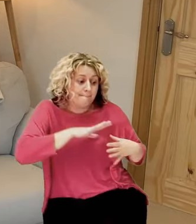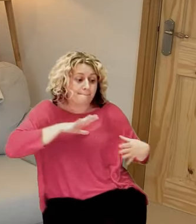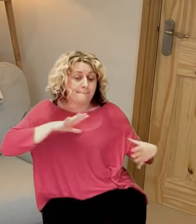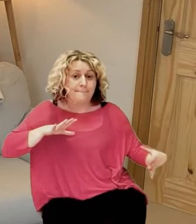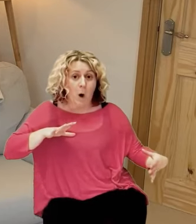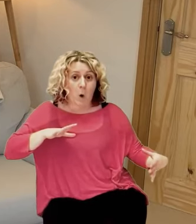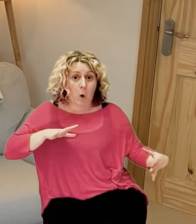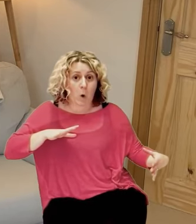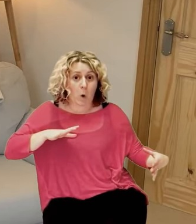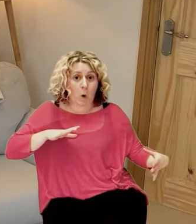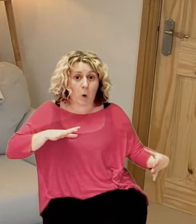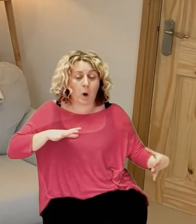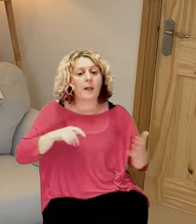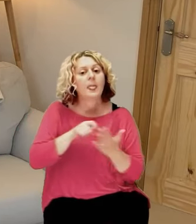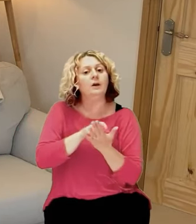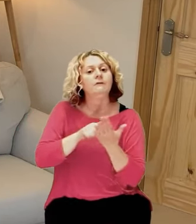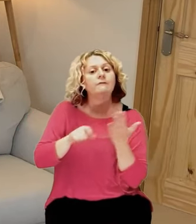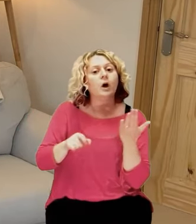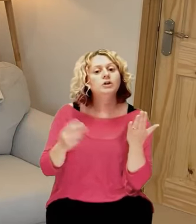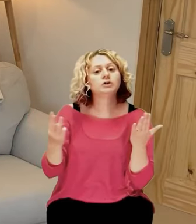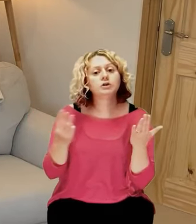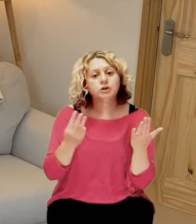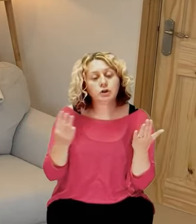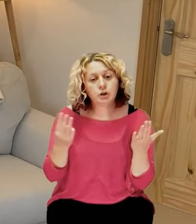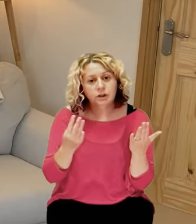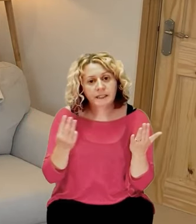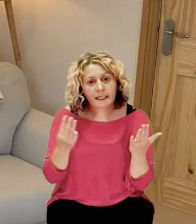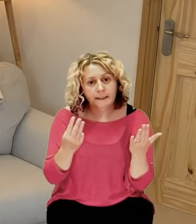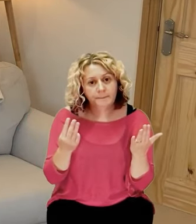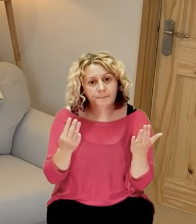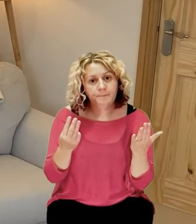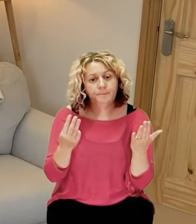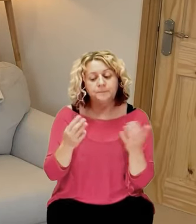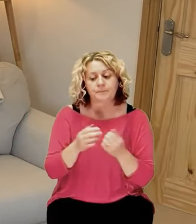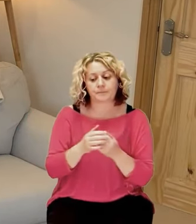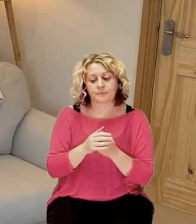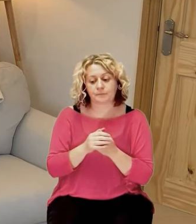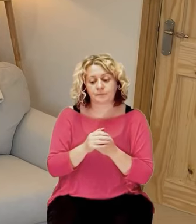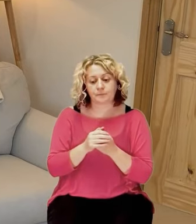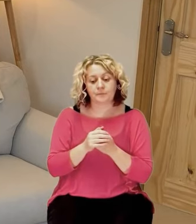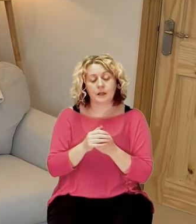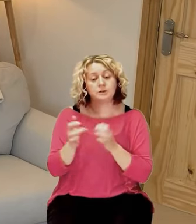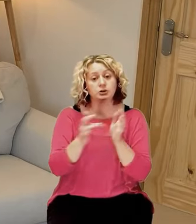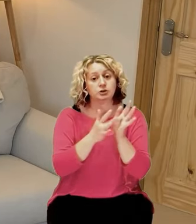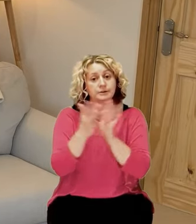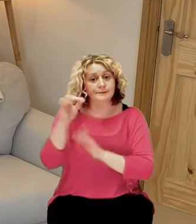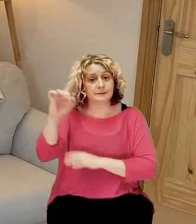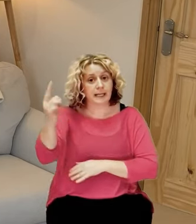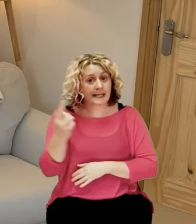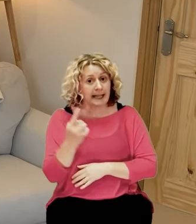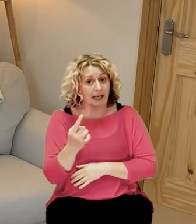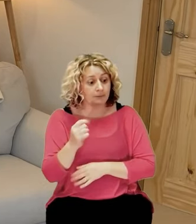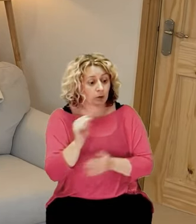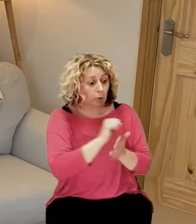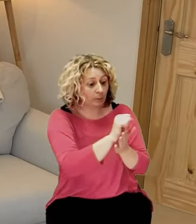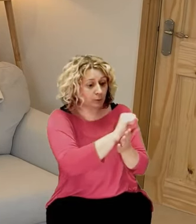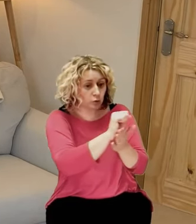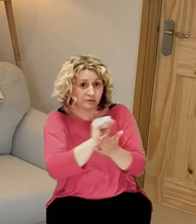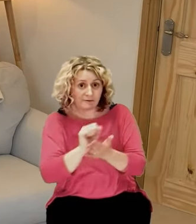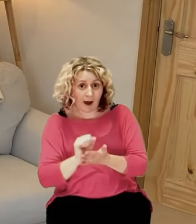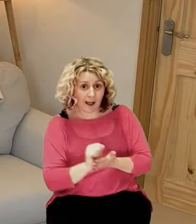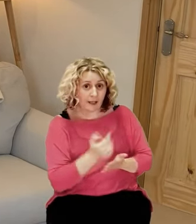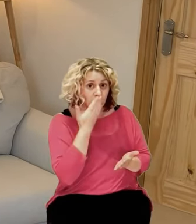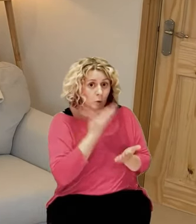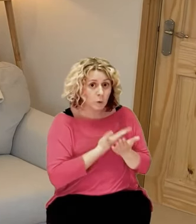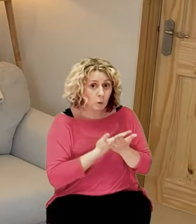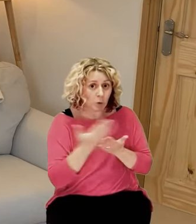stop, Paul. Look at 13. And to purify for himself a people that are his very own. You